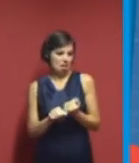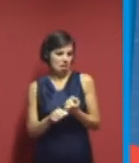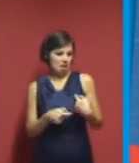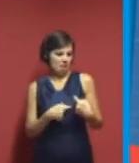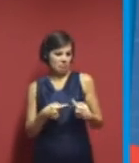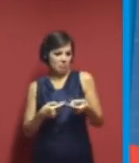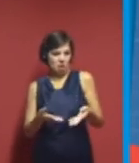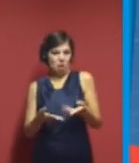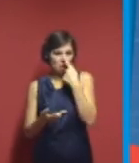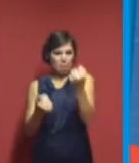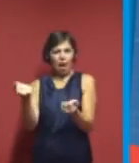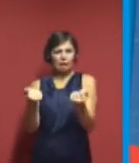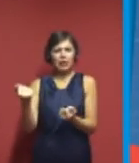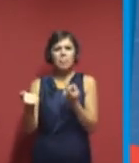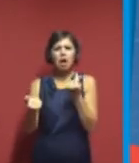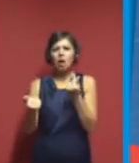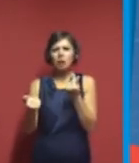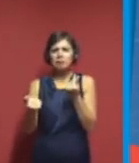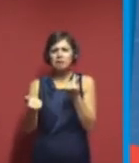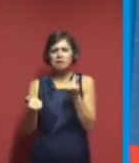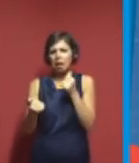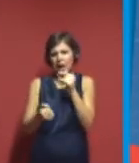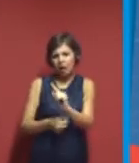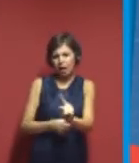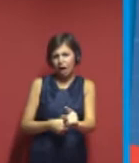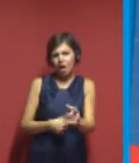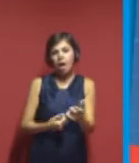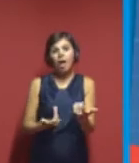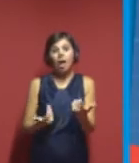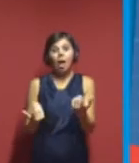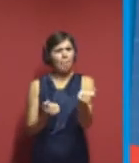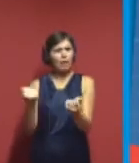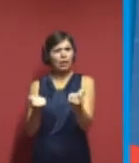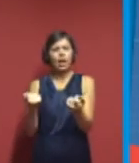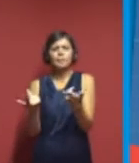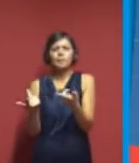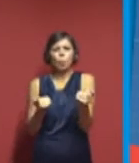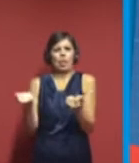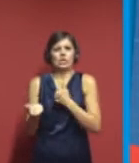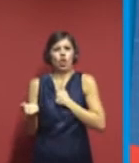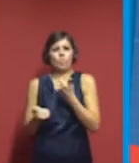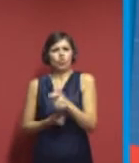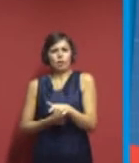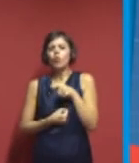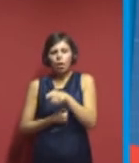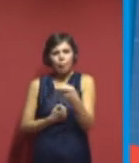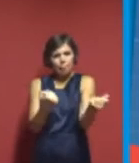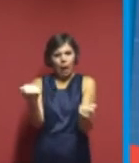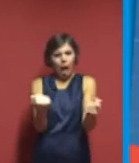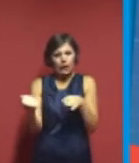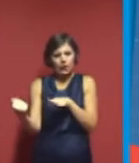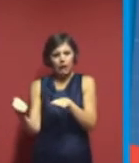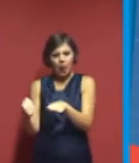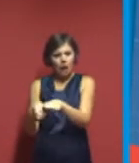Why self-driving car? A self-driving car is an autonomous car which should be able to drive automatically in the urban areas without any driver.